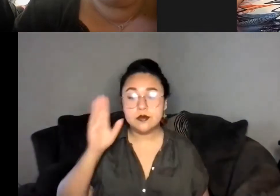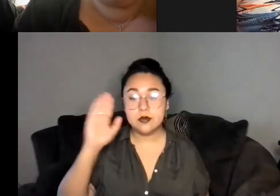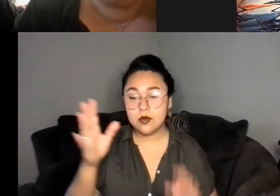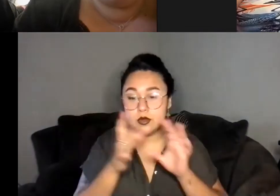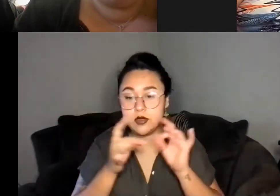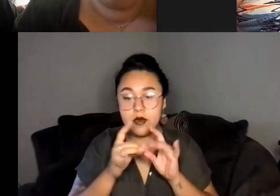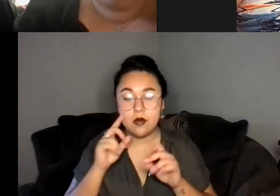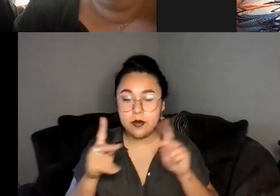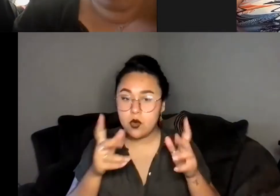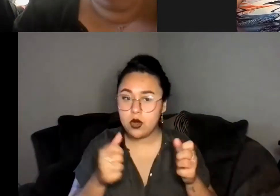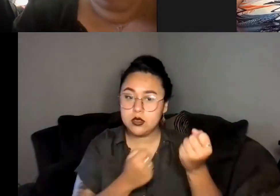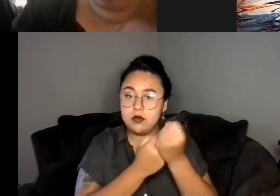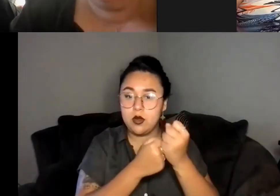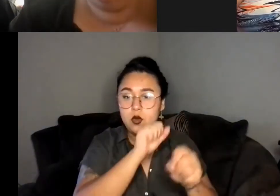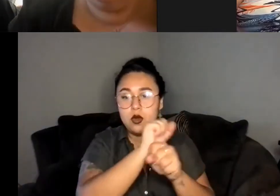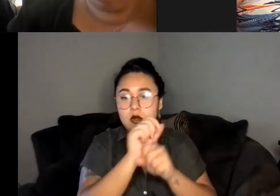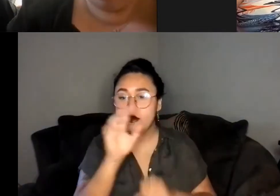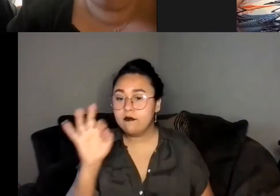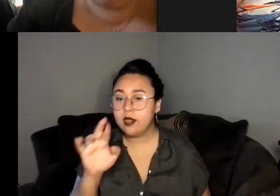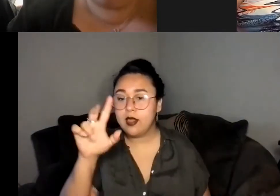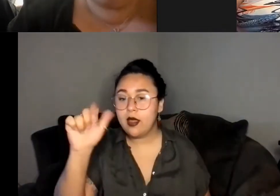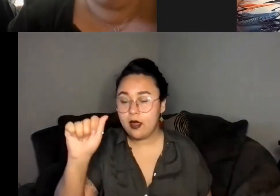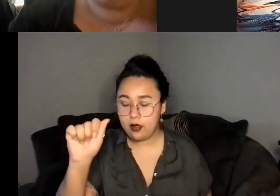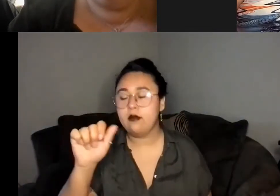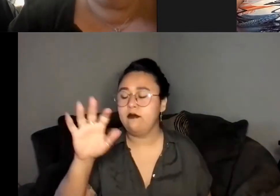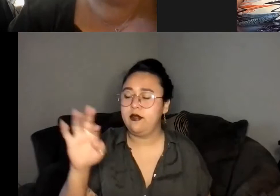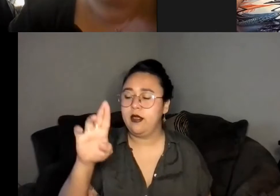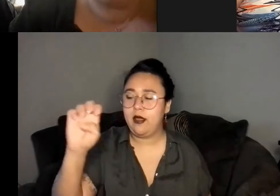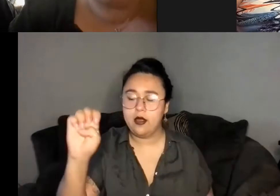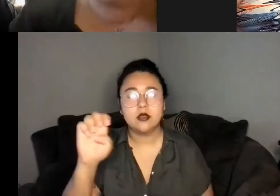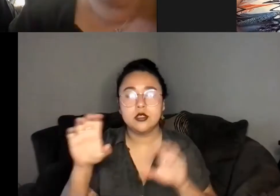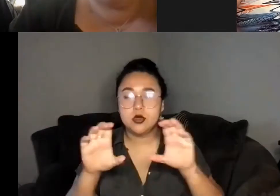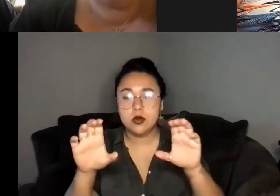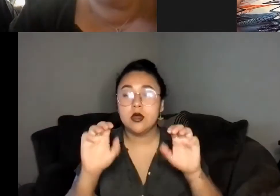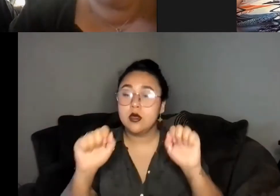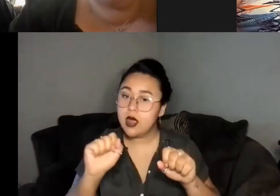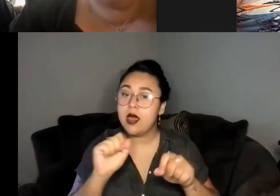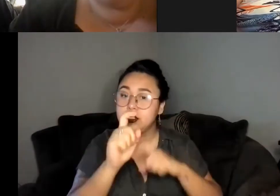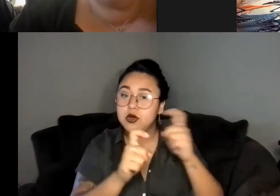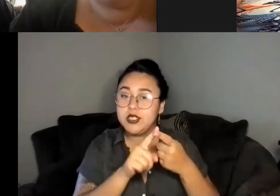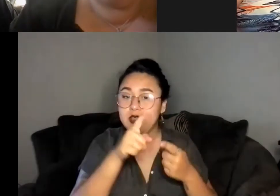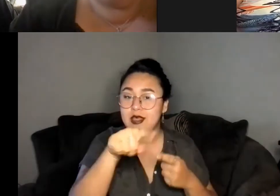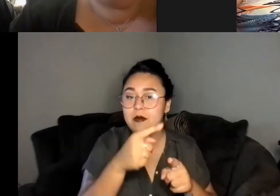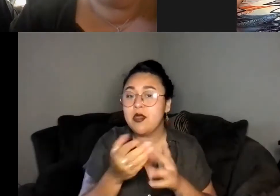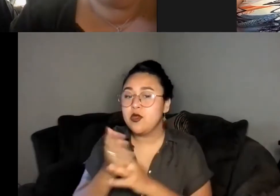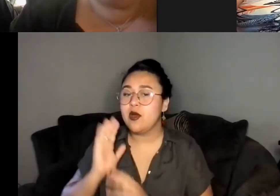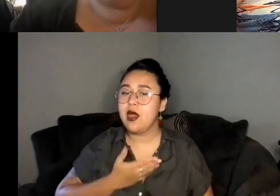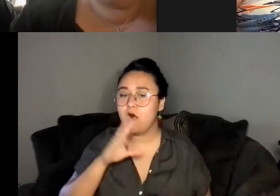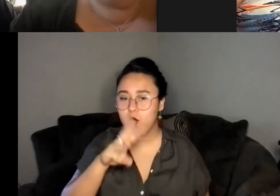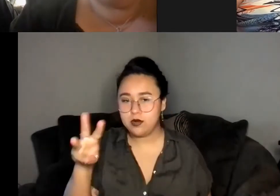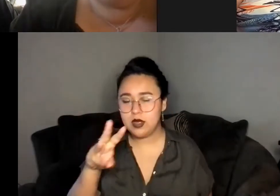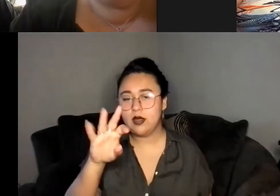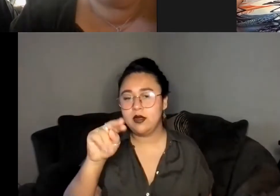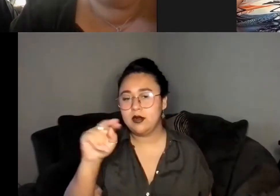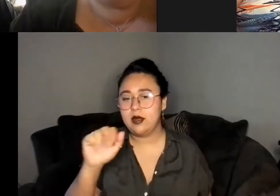doing, people are able to give to FLAIR through NAAFA's donation website, which is at naafa.org, and you can just click